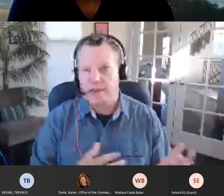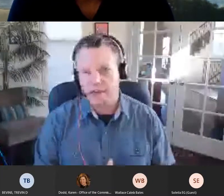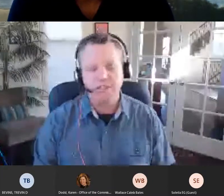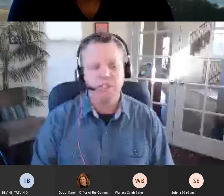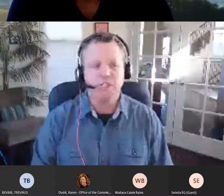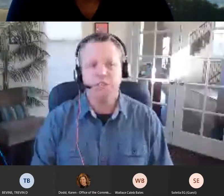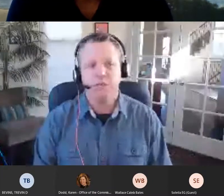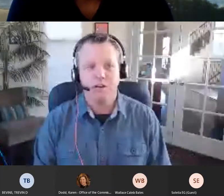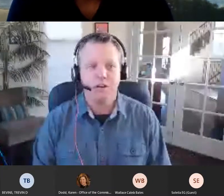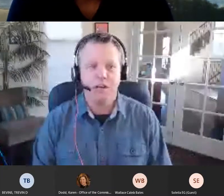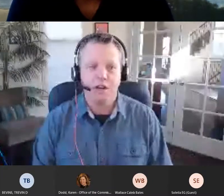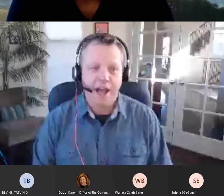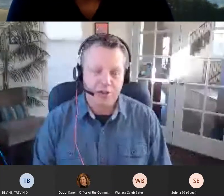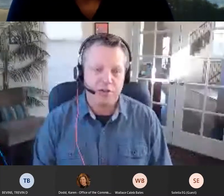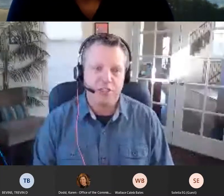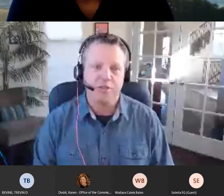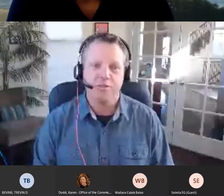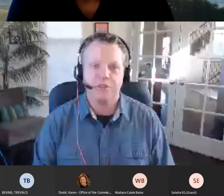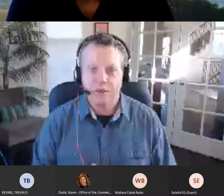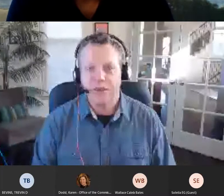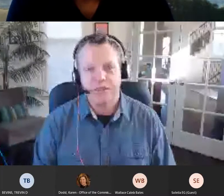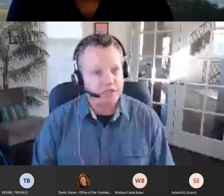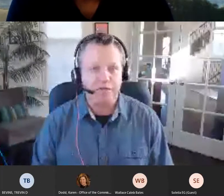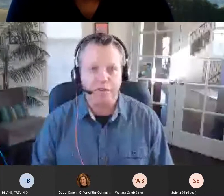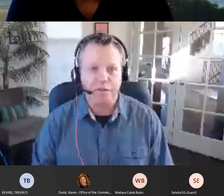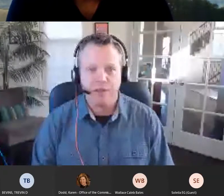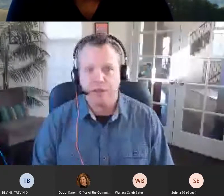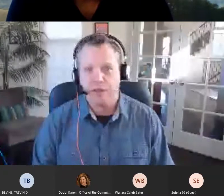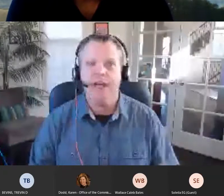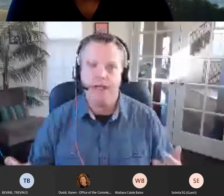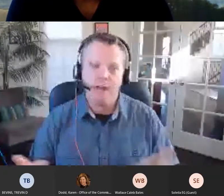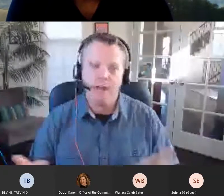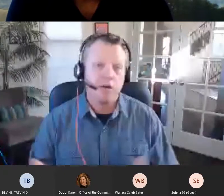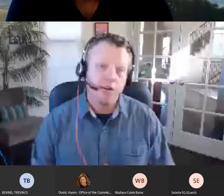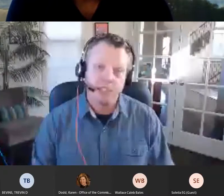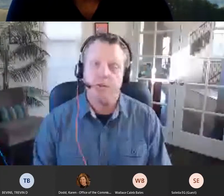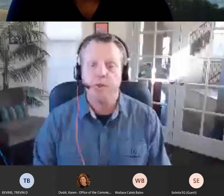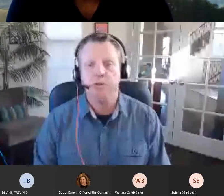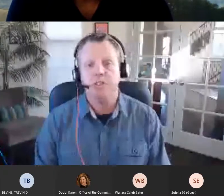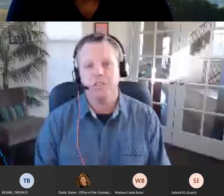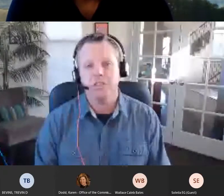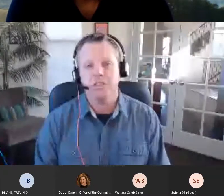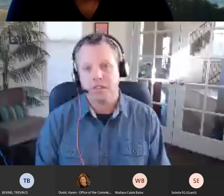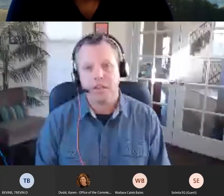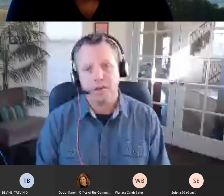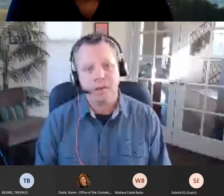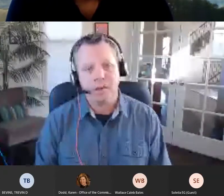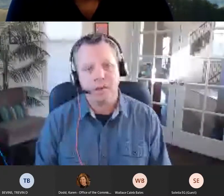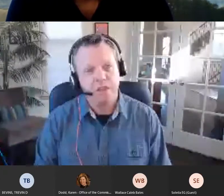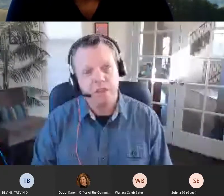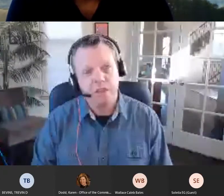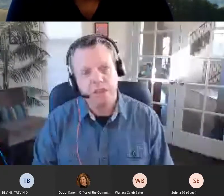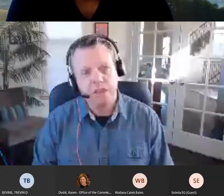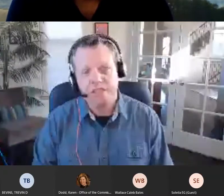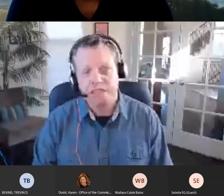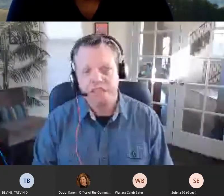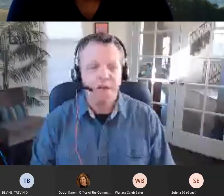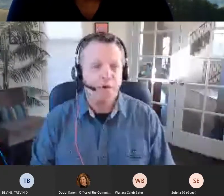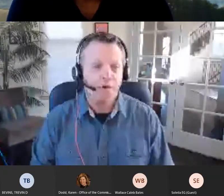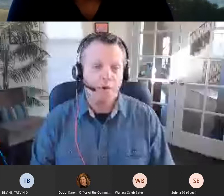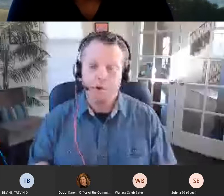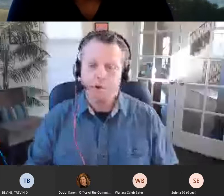safely? We have seen some other international systems that have been successful in doing that. There are lessons from those systems that I think we can use in the